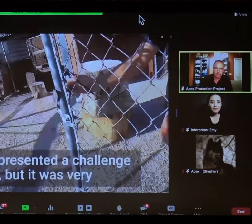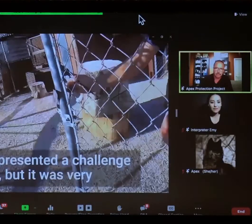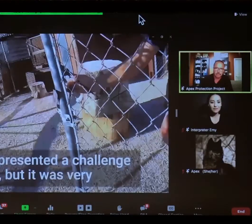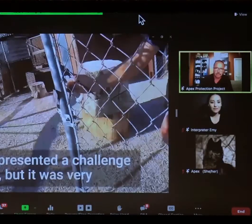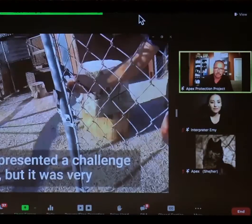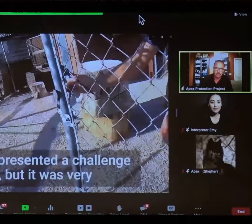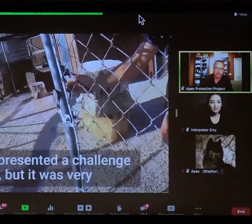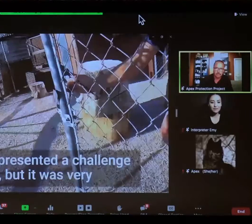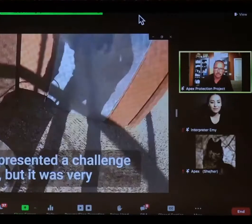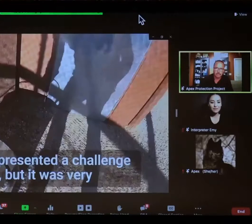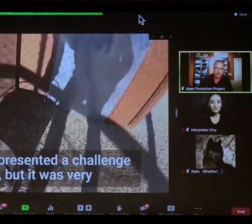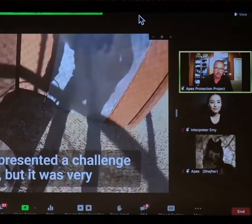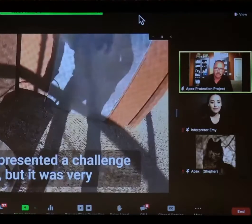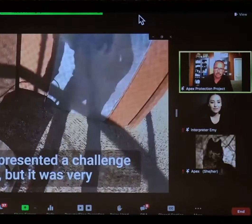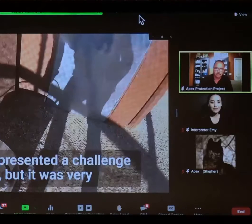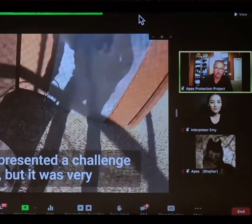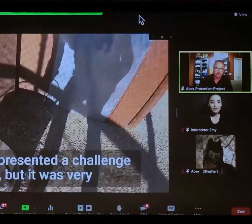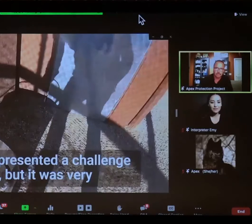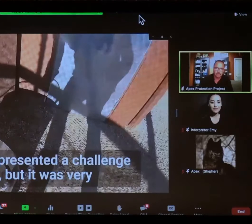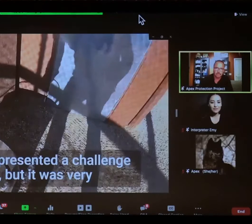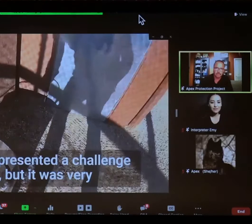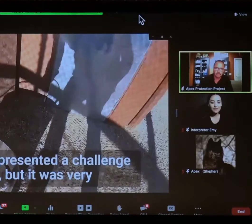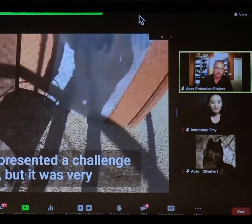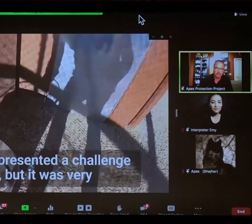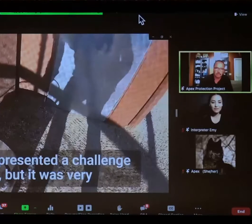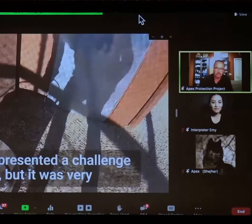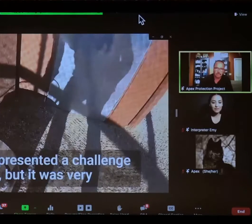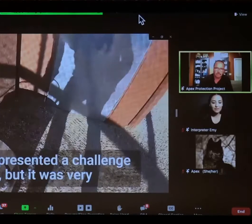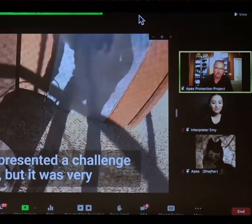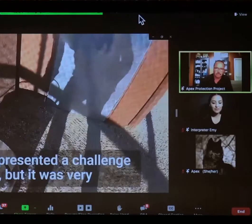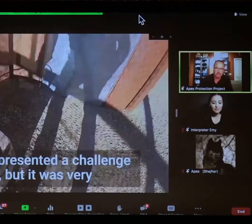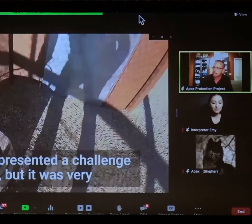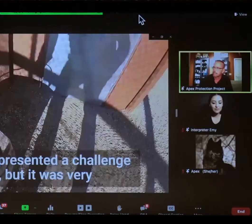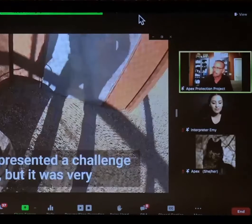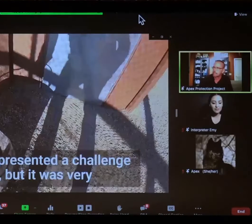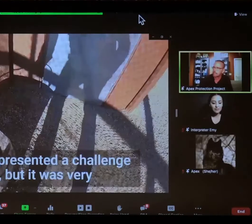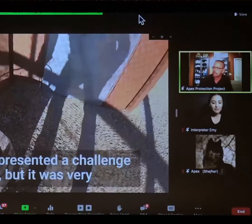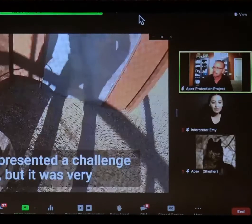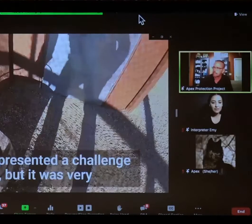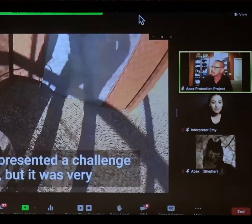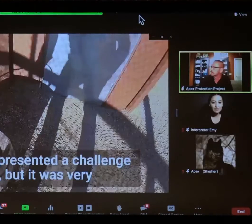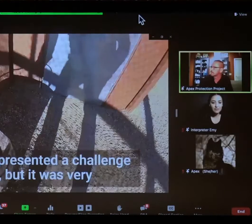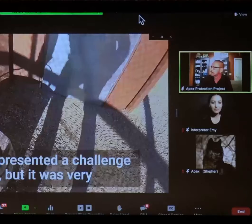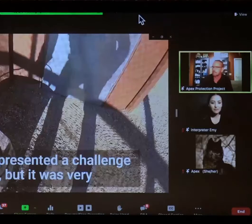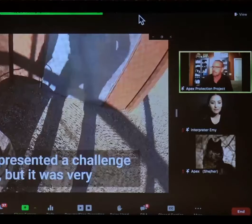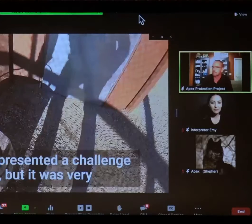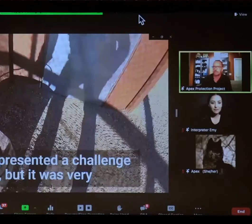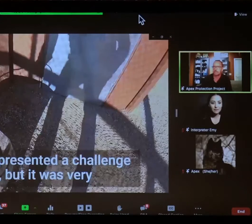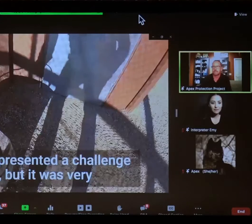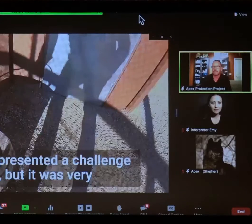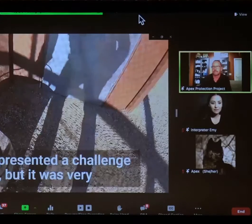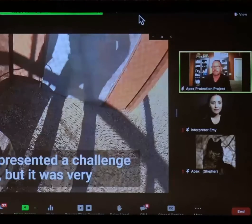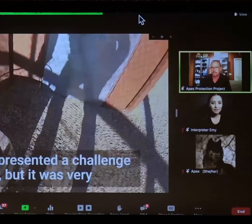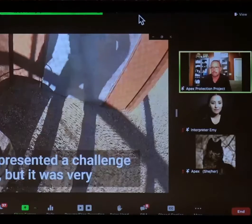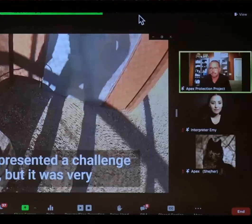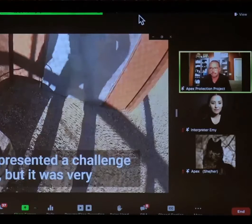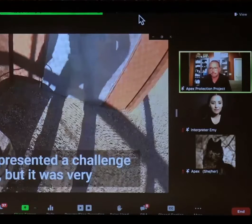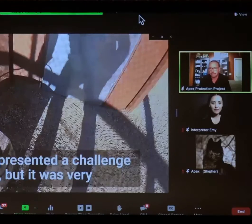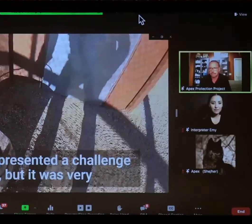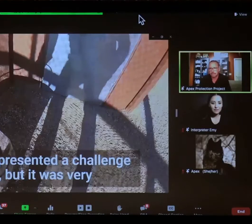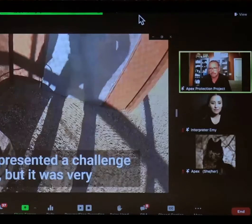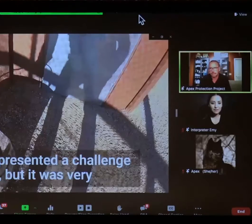get him comfortably out and up and into his enclosure, let him off the leash, and into a little adobe where he curled up and stayed